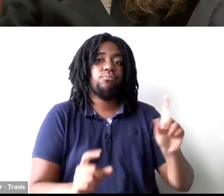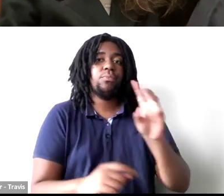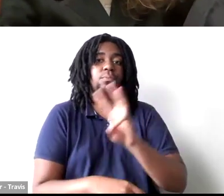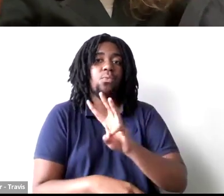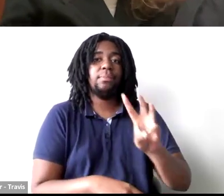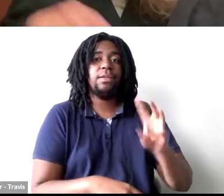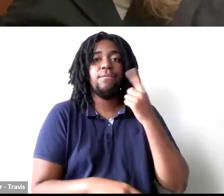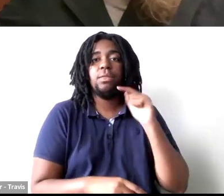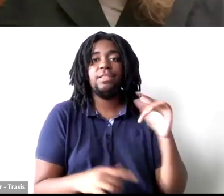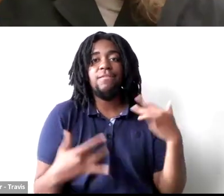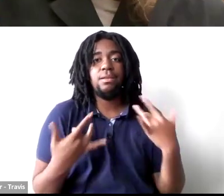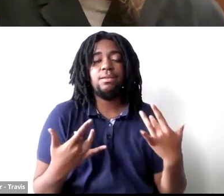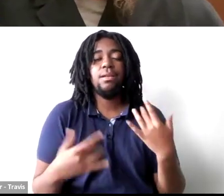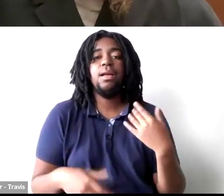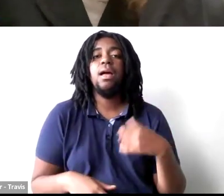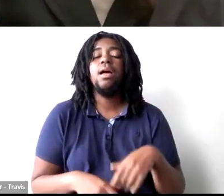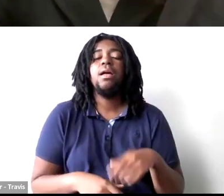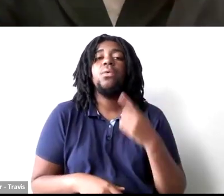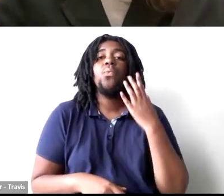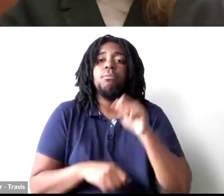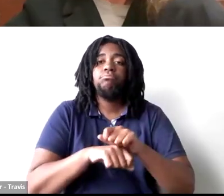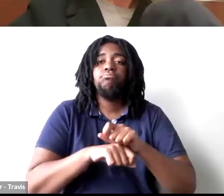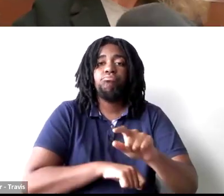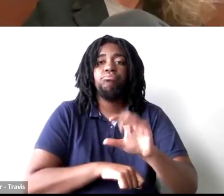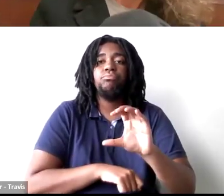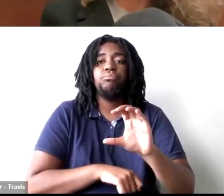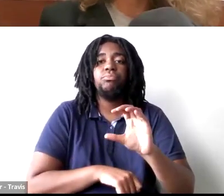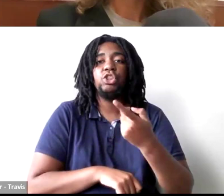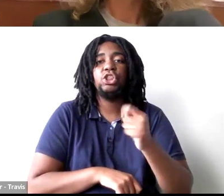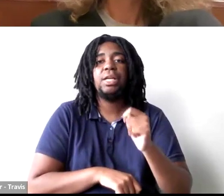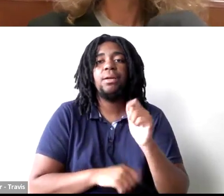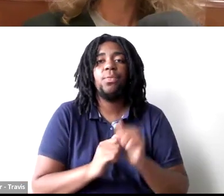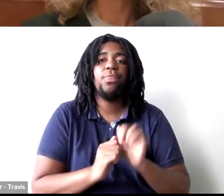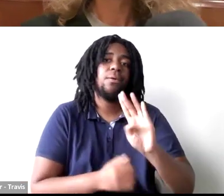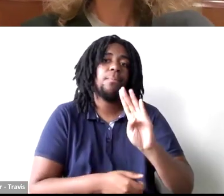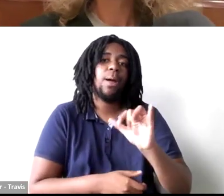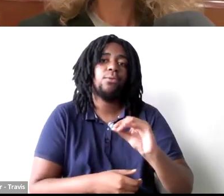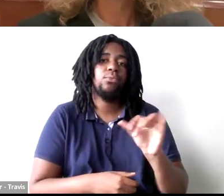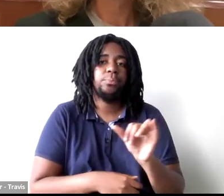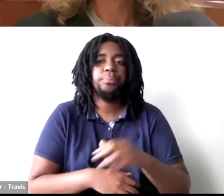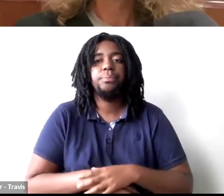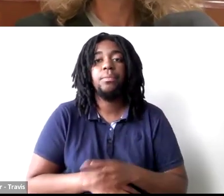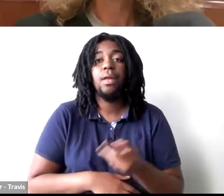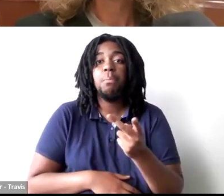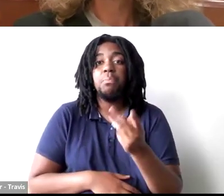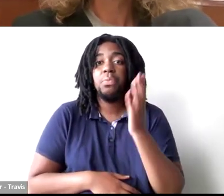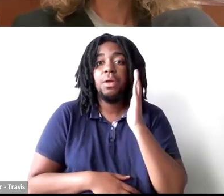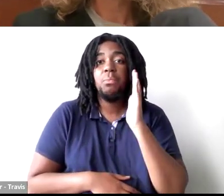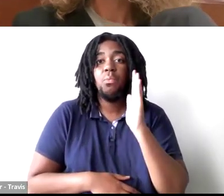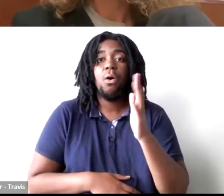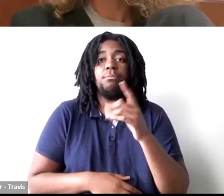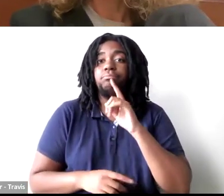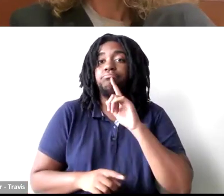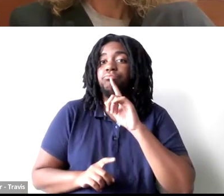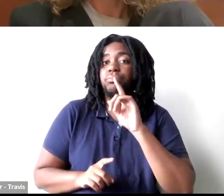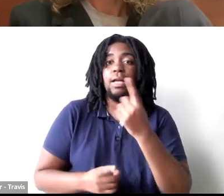links in the chat now as well. Carol and Lauren will answer questions after their presentations and are happy to stay past the hour for